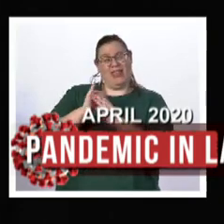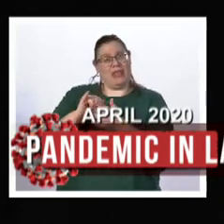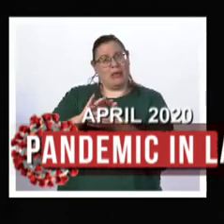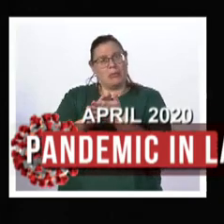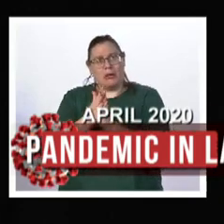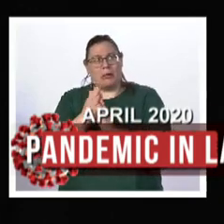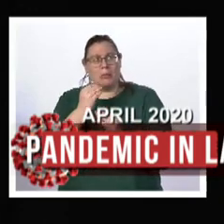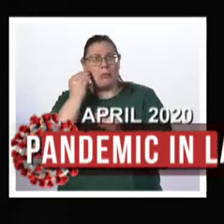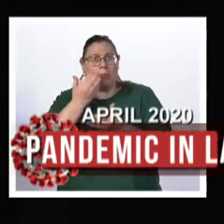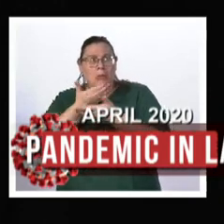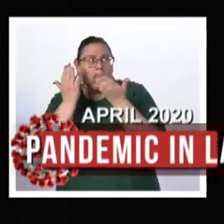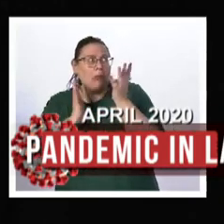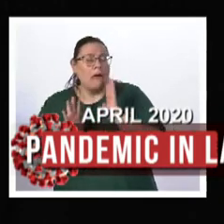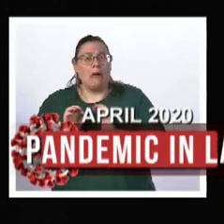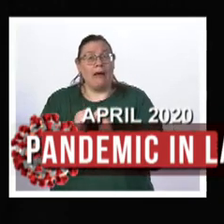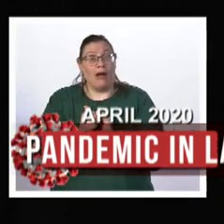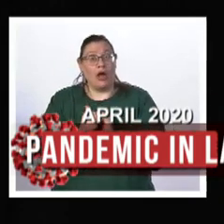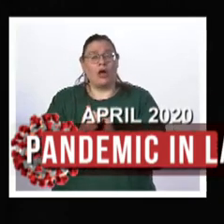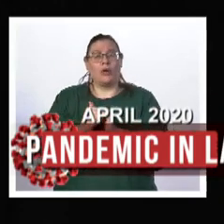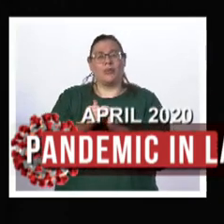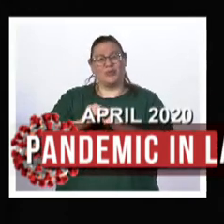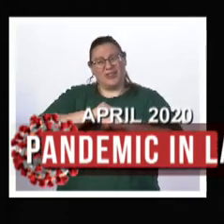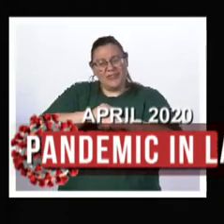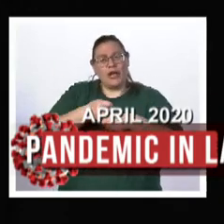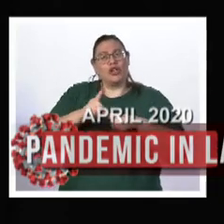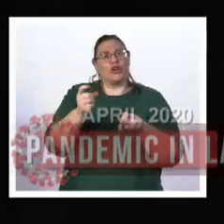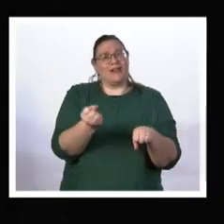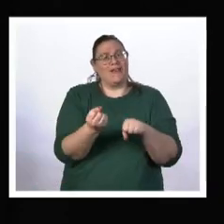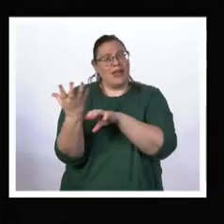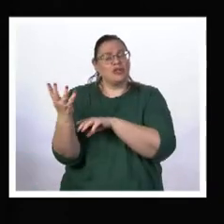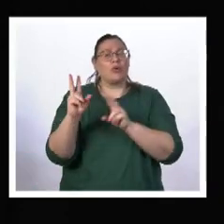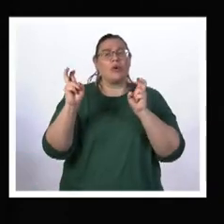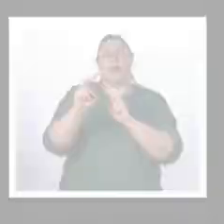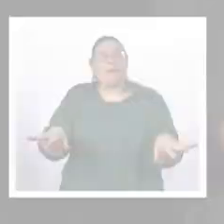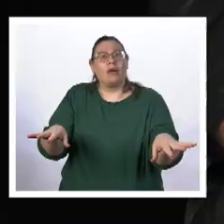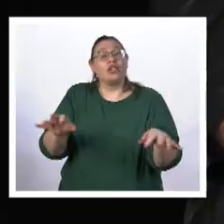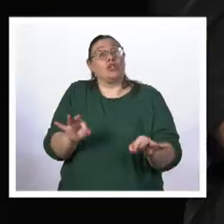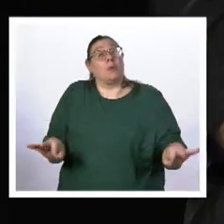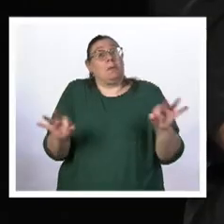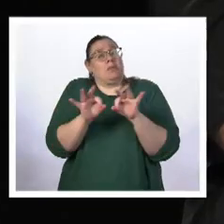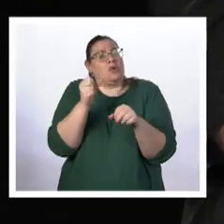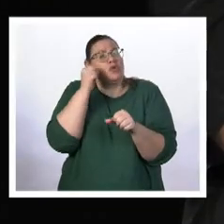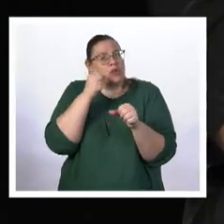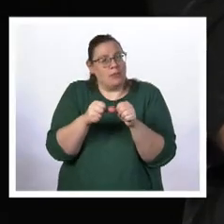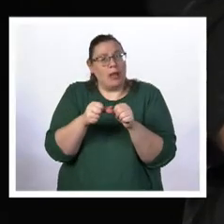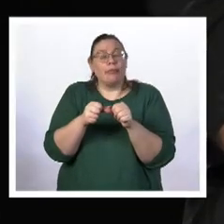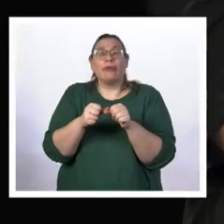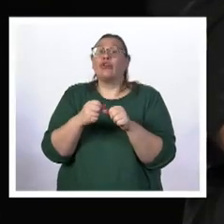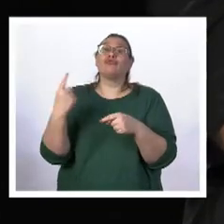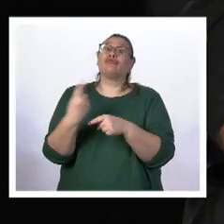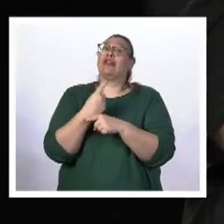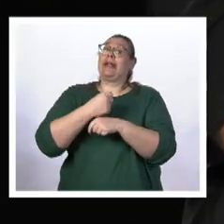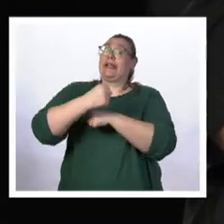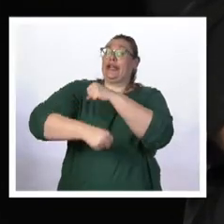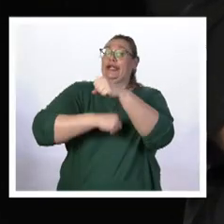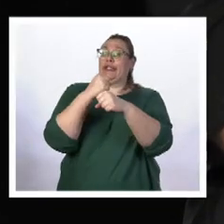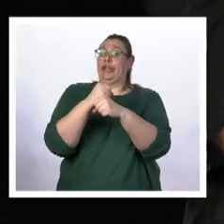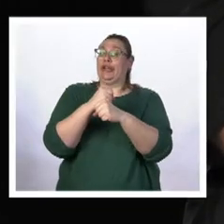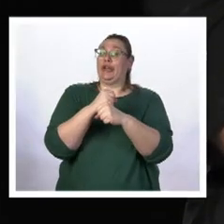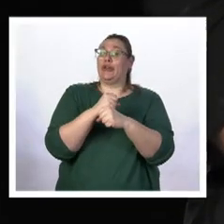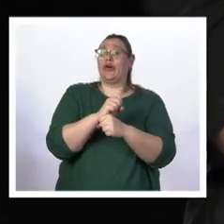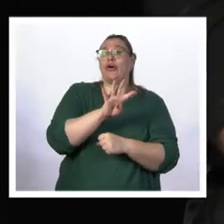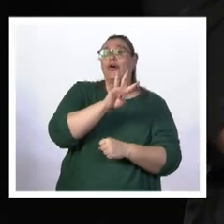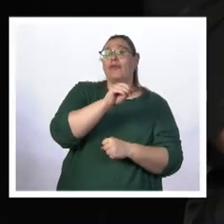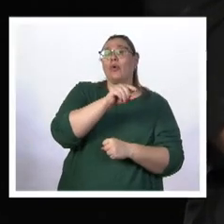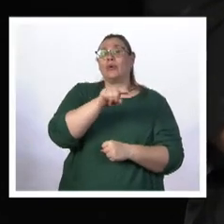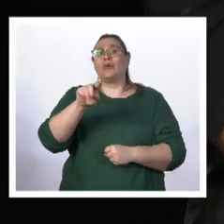becoming homeless is defending them in evictions, or what's known as unlawful detainers. In an ordinary year, between 40,000